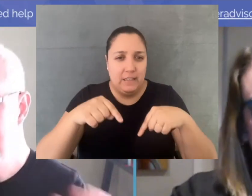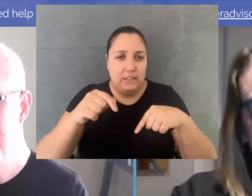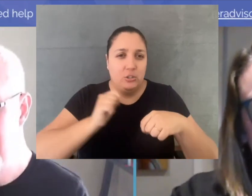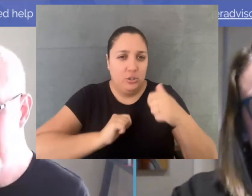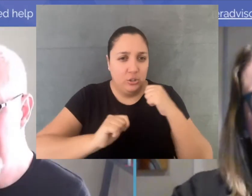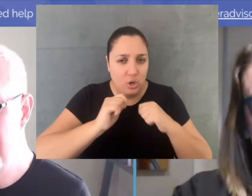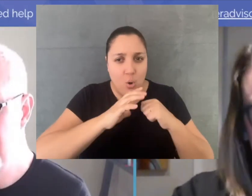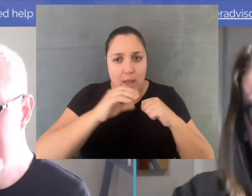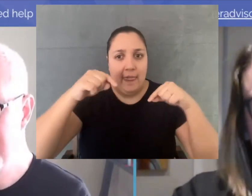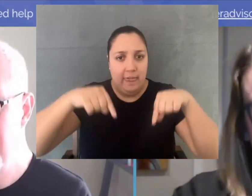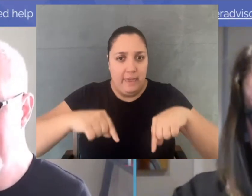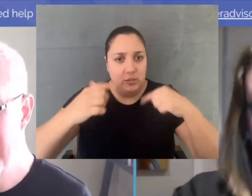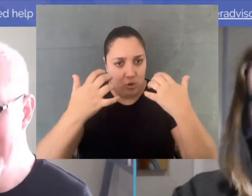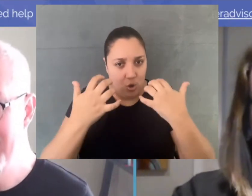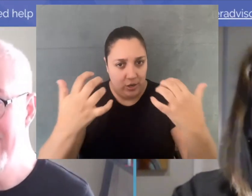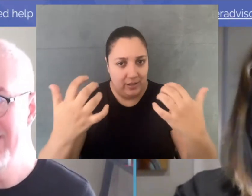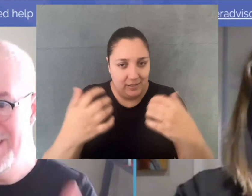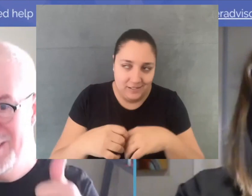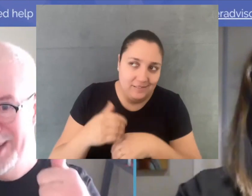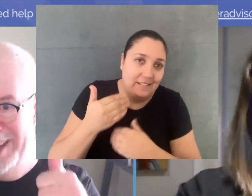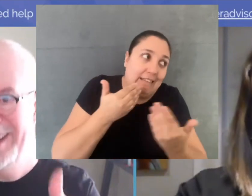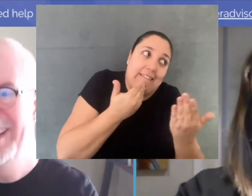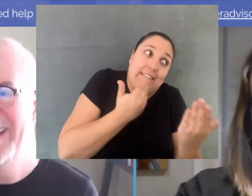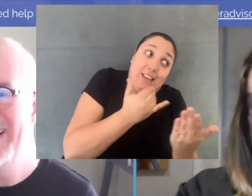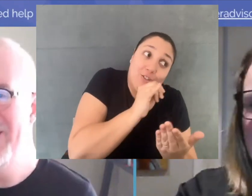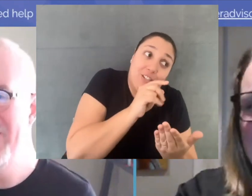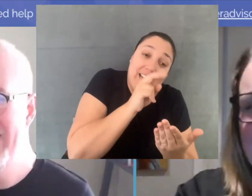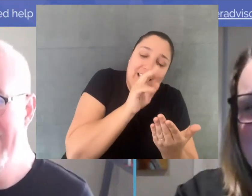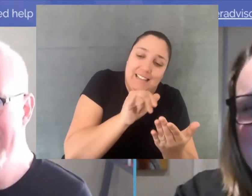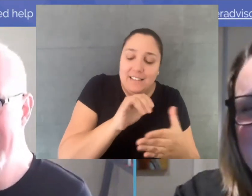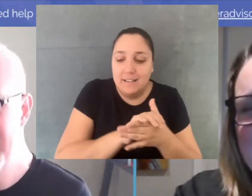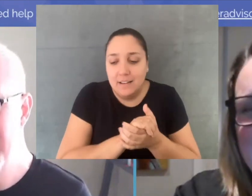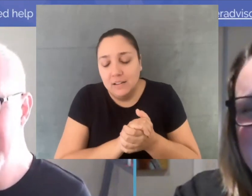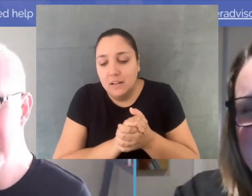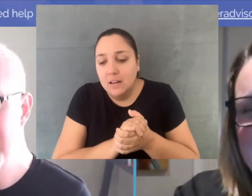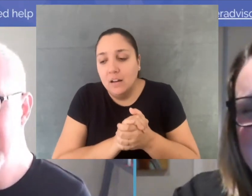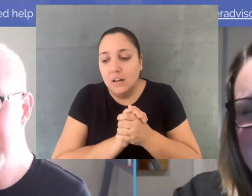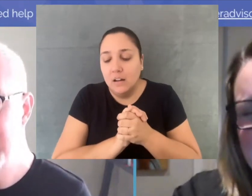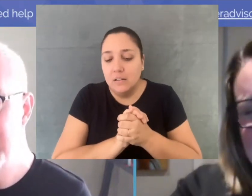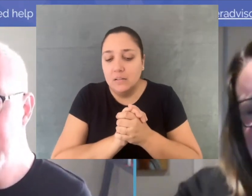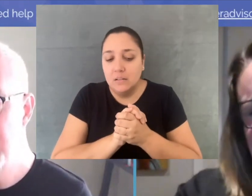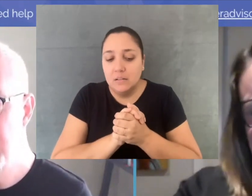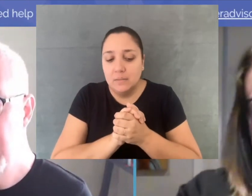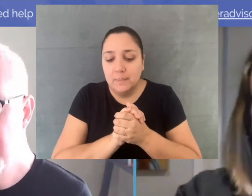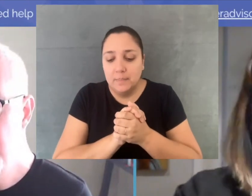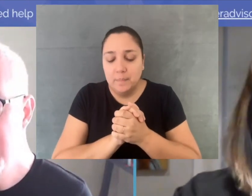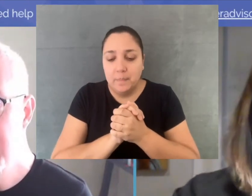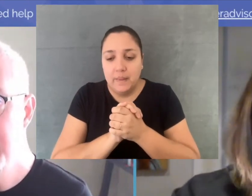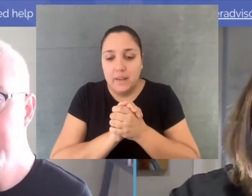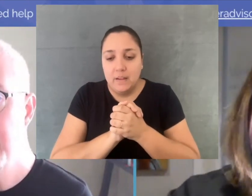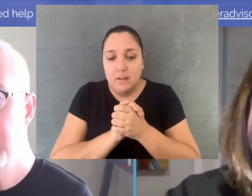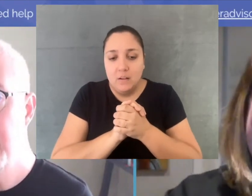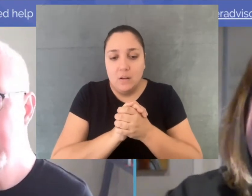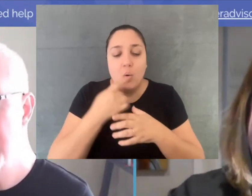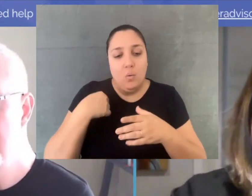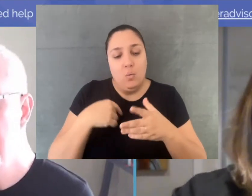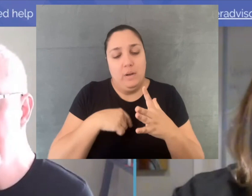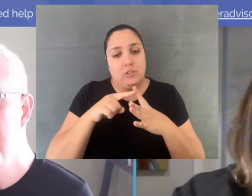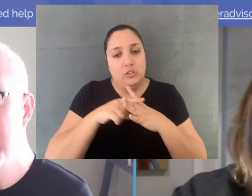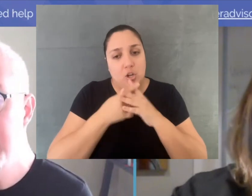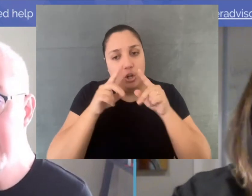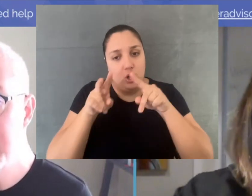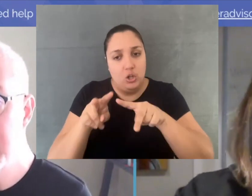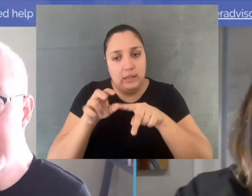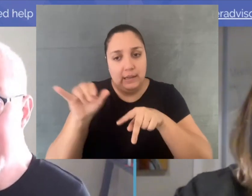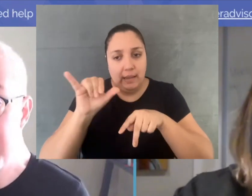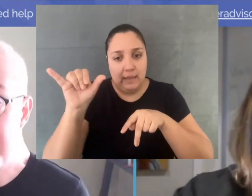for this show and for this audience, thank you, Jenny, is how do we, as we start